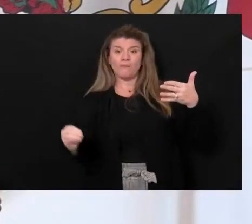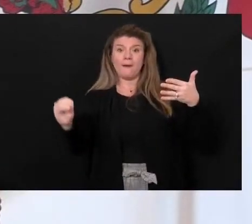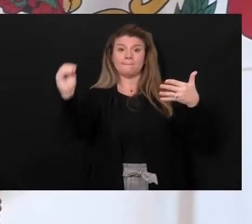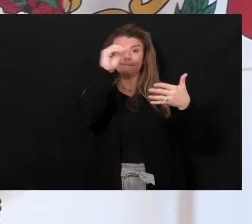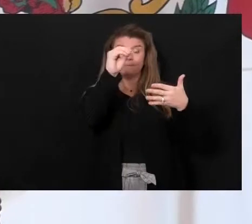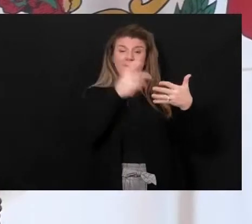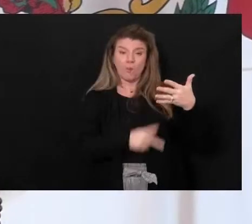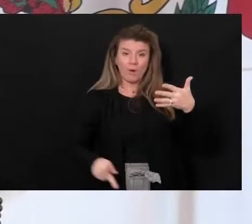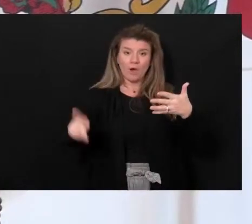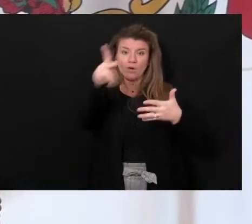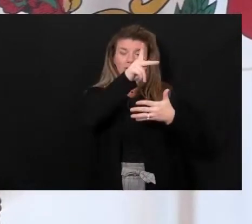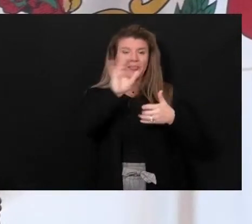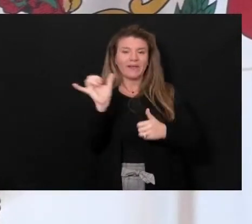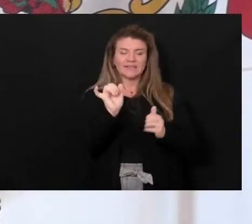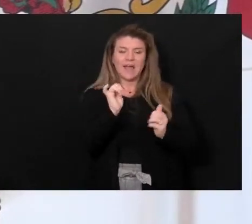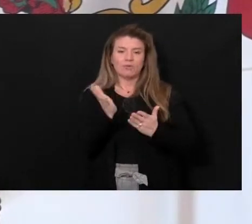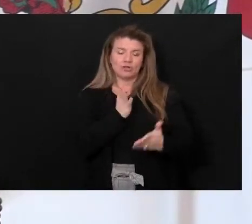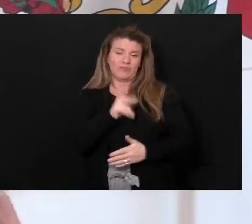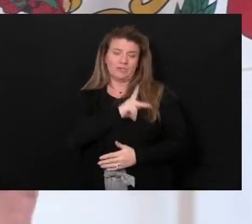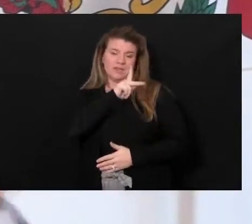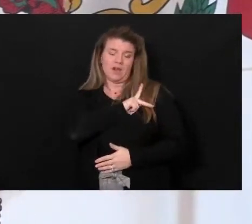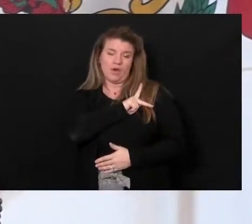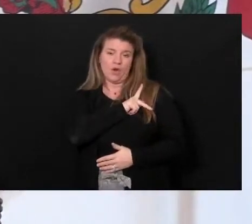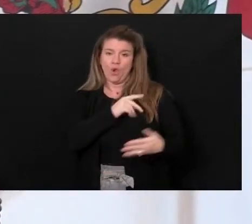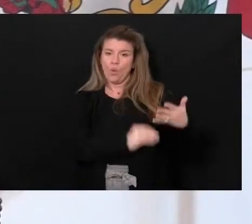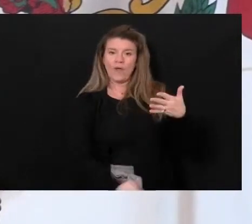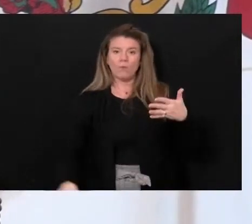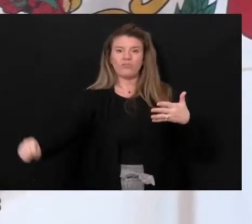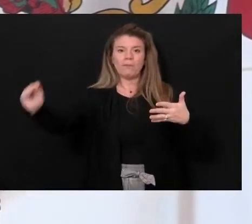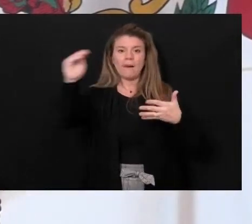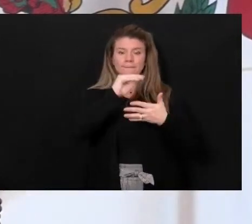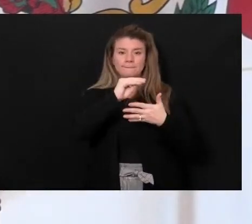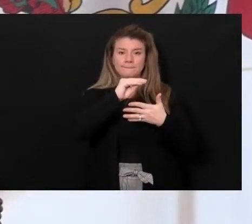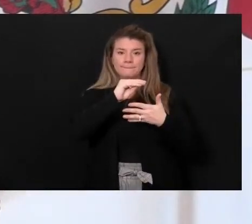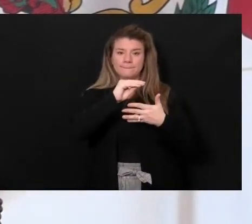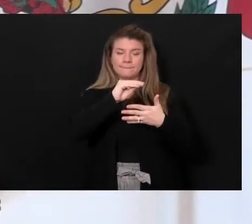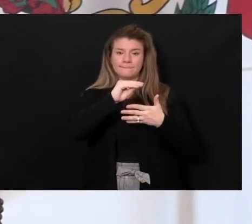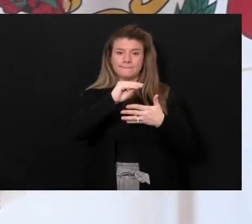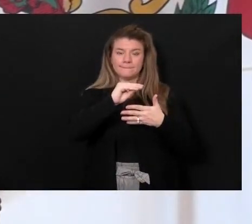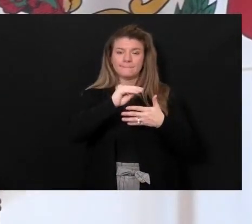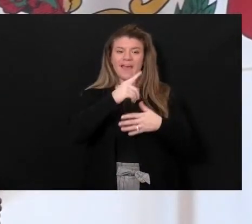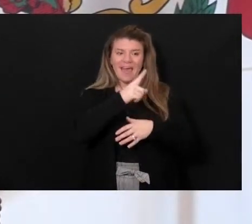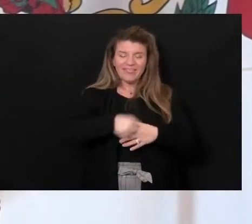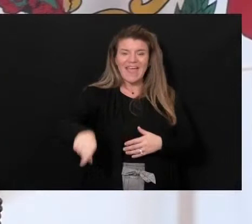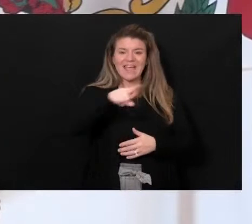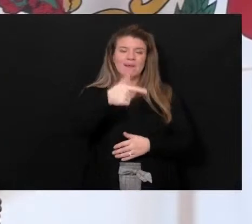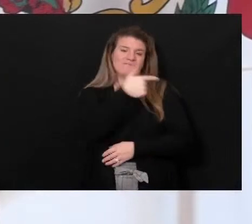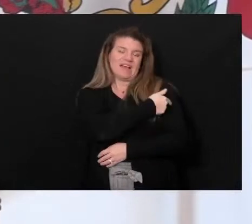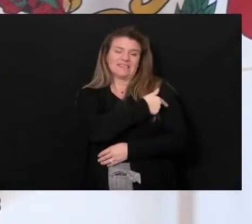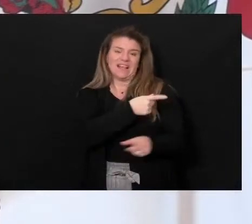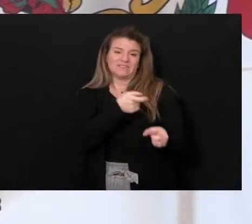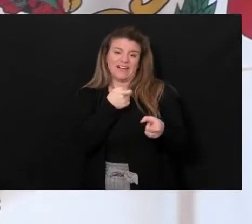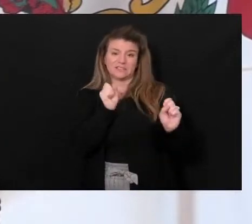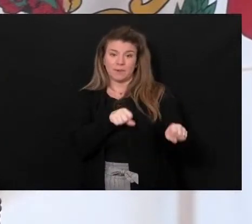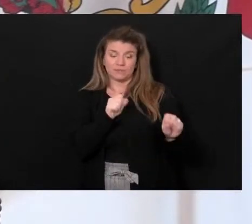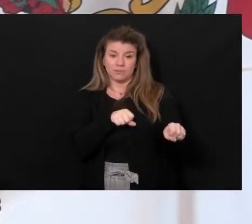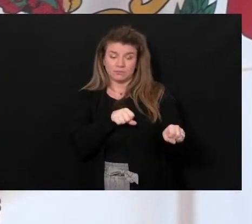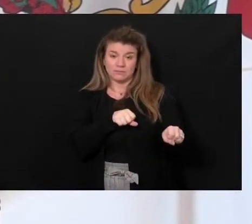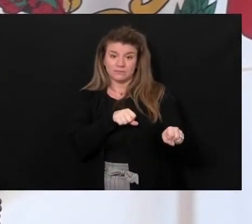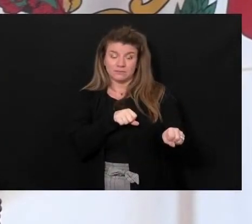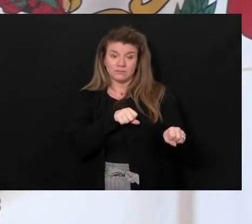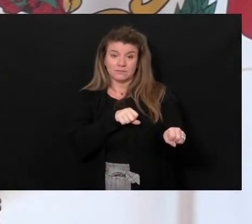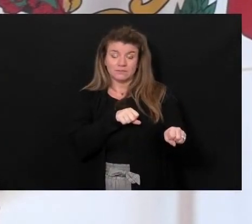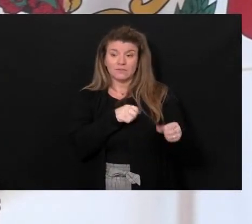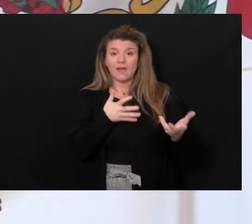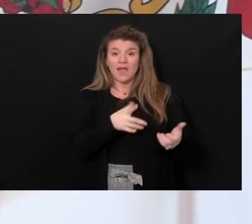same with all of our service personnel. Move them all the way up to the front and get them vaccinated as quickly as we possibly can. And when